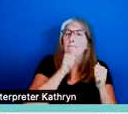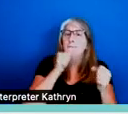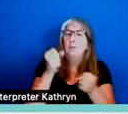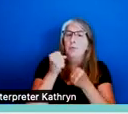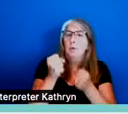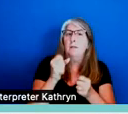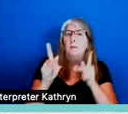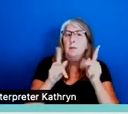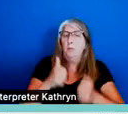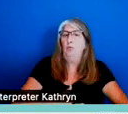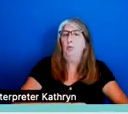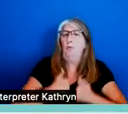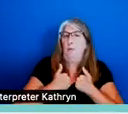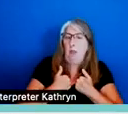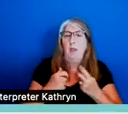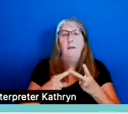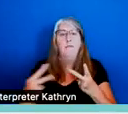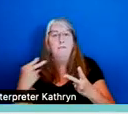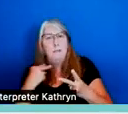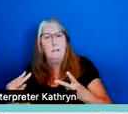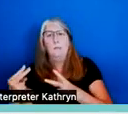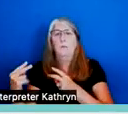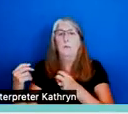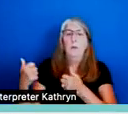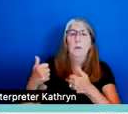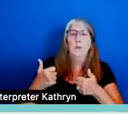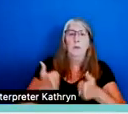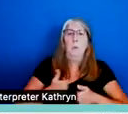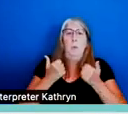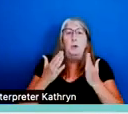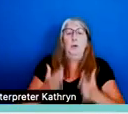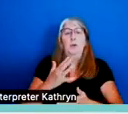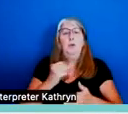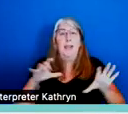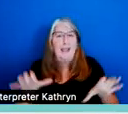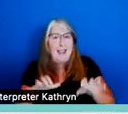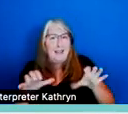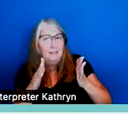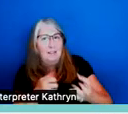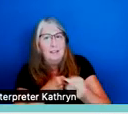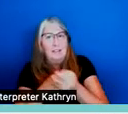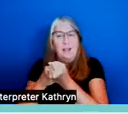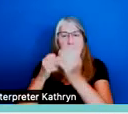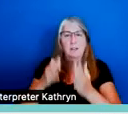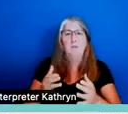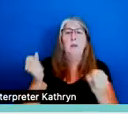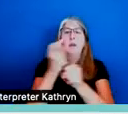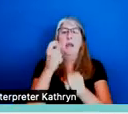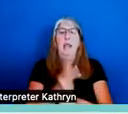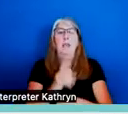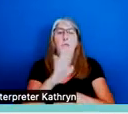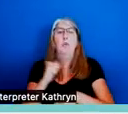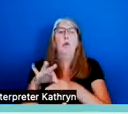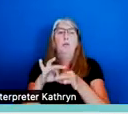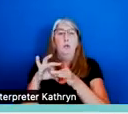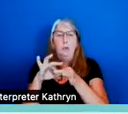of survivors, victims, warriors, activists, and advocates via our annual Call for Unity.